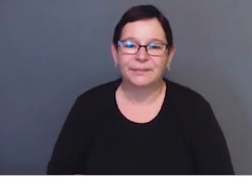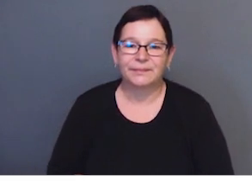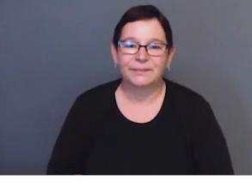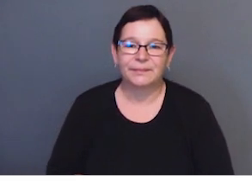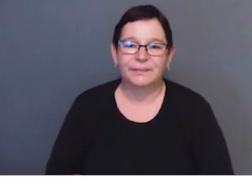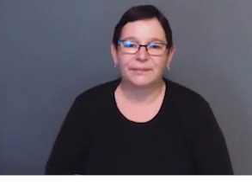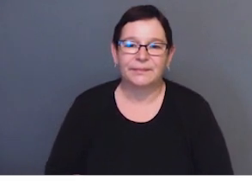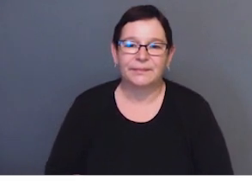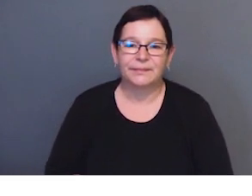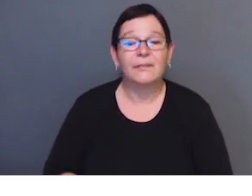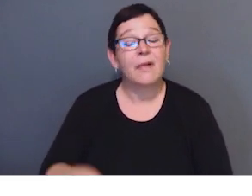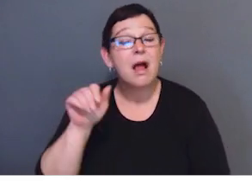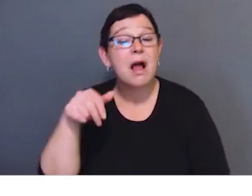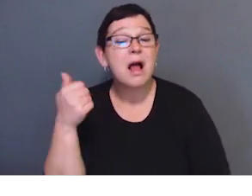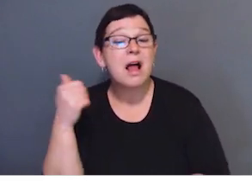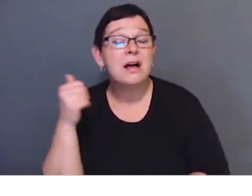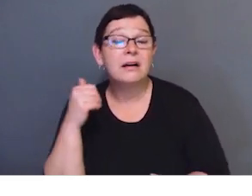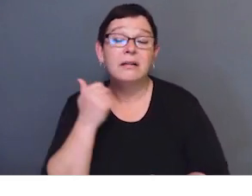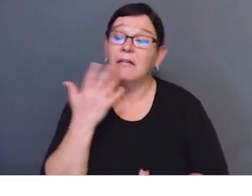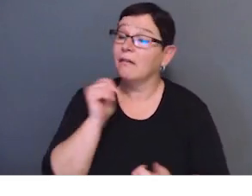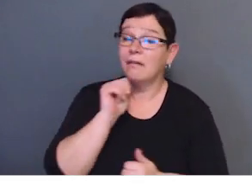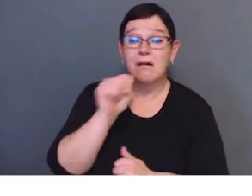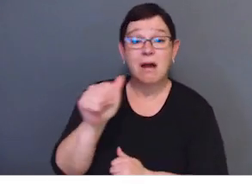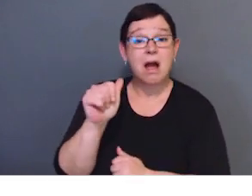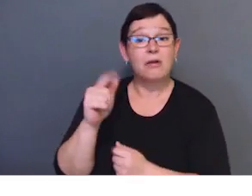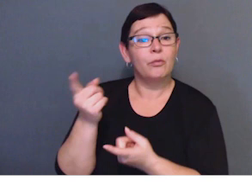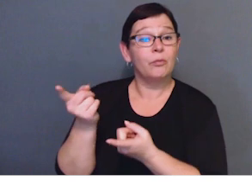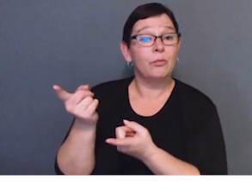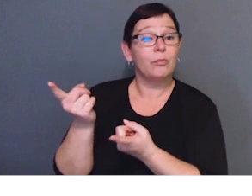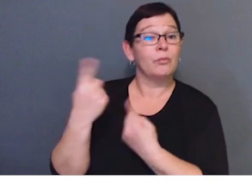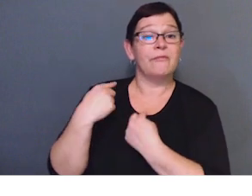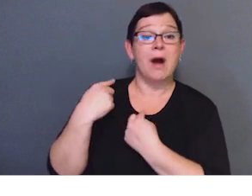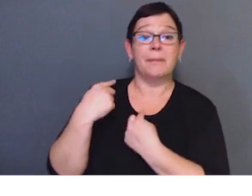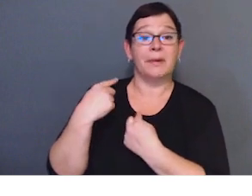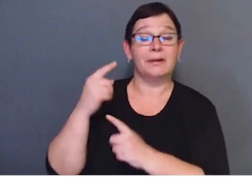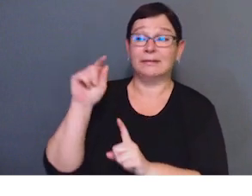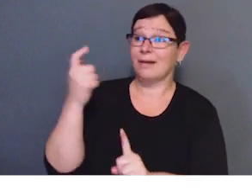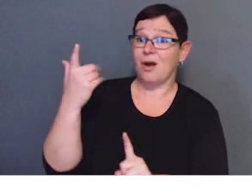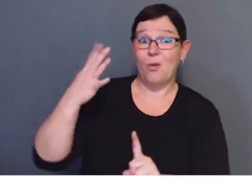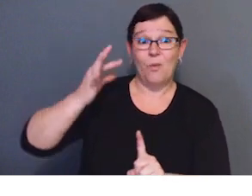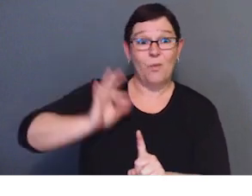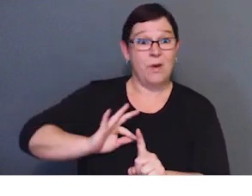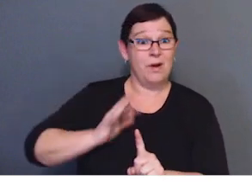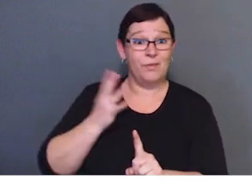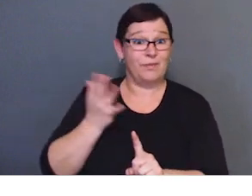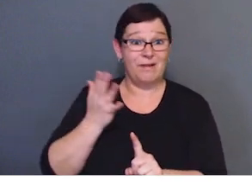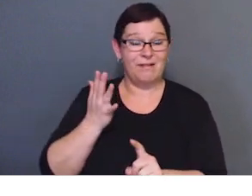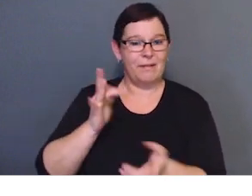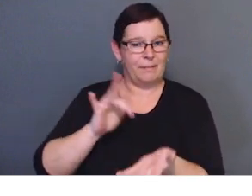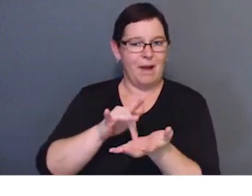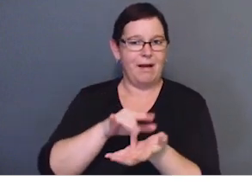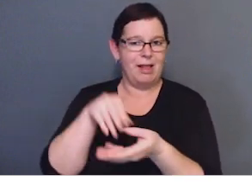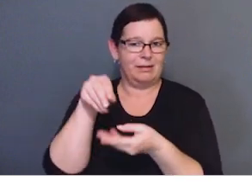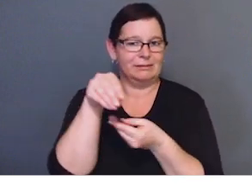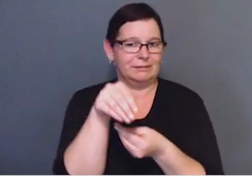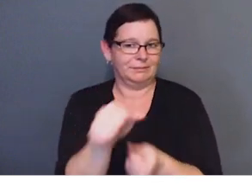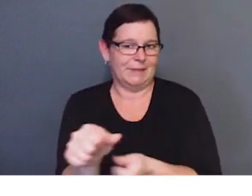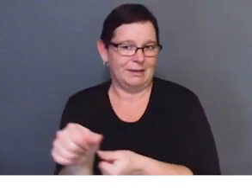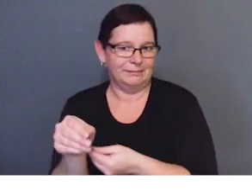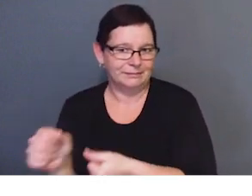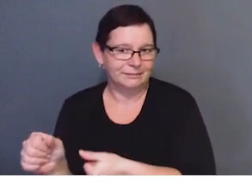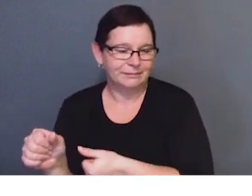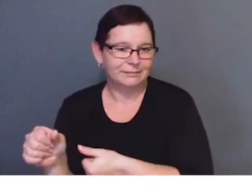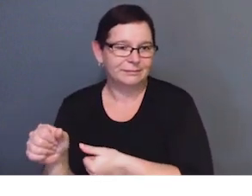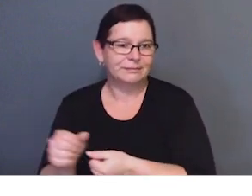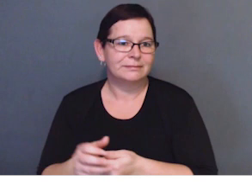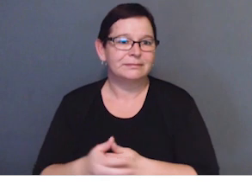Another non-refundable tax credit you may be able to claim are medical expenses. You can claim eligible medical expenses that you